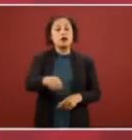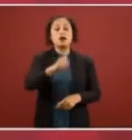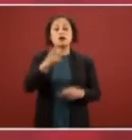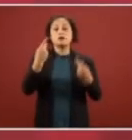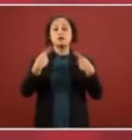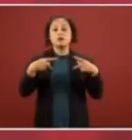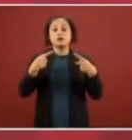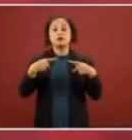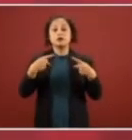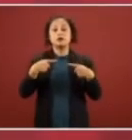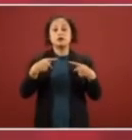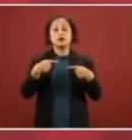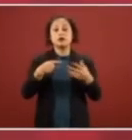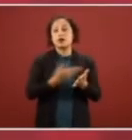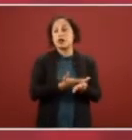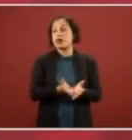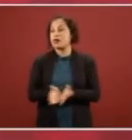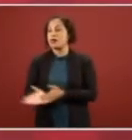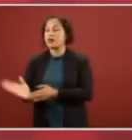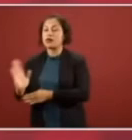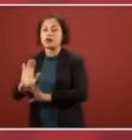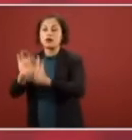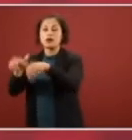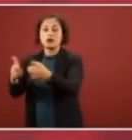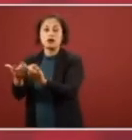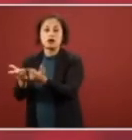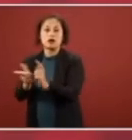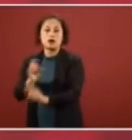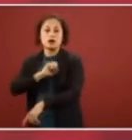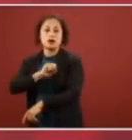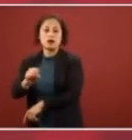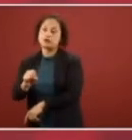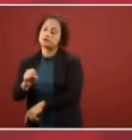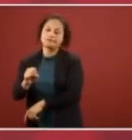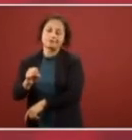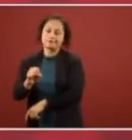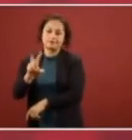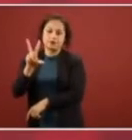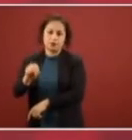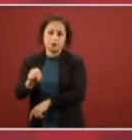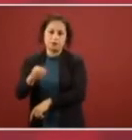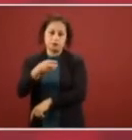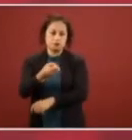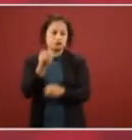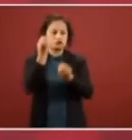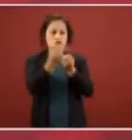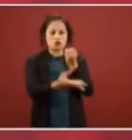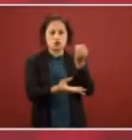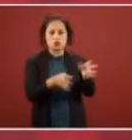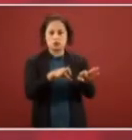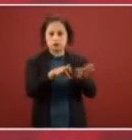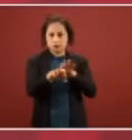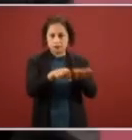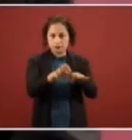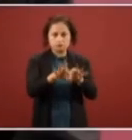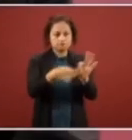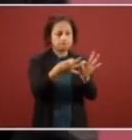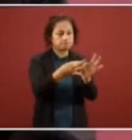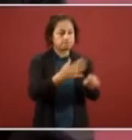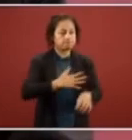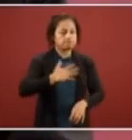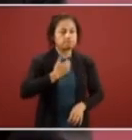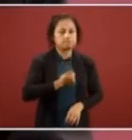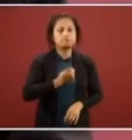conduct, antisociales, or antisocial conduct. Primero. First of all. Segundo. Second.